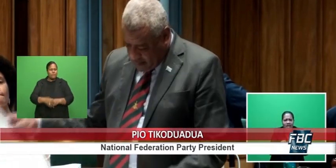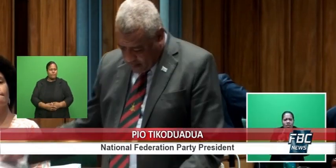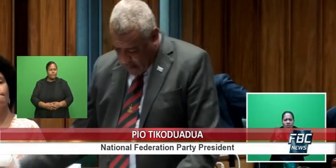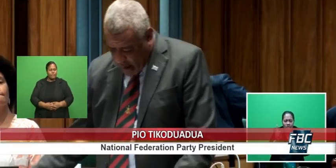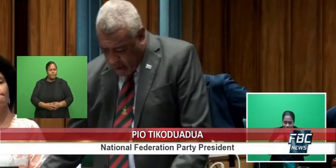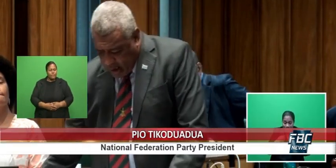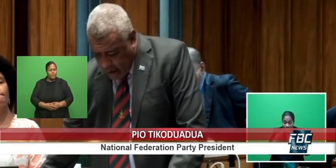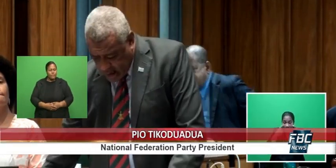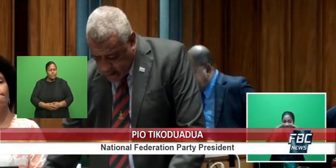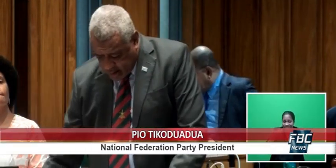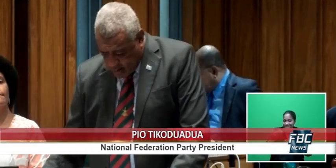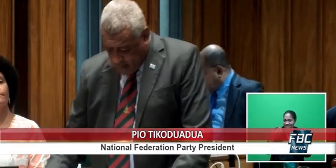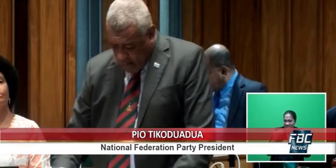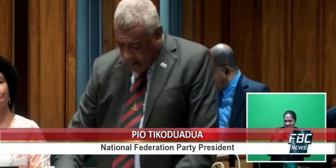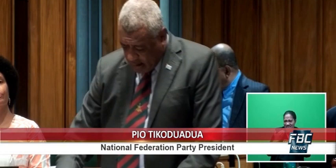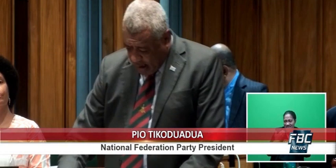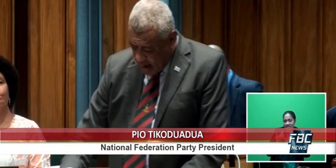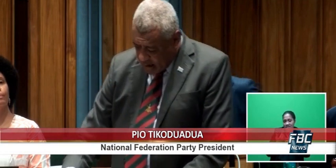Speaker,